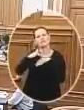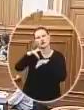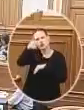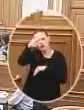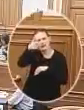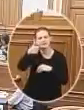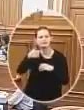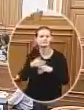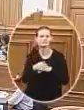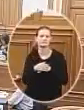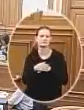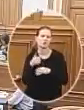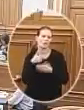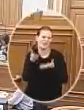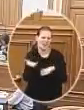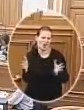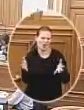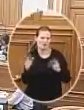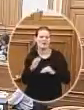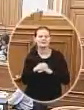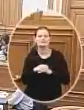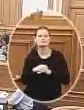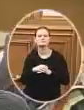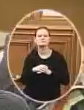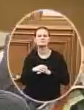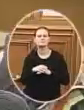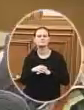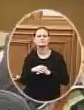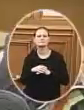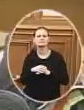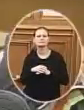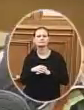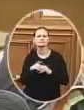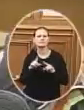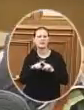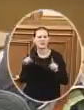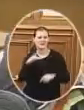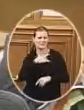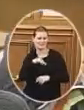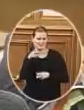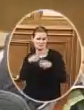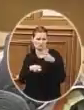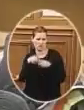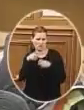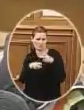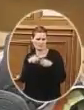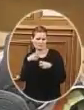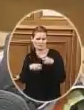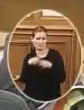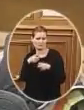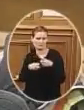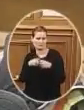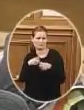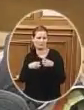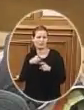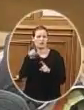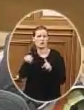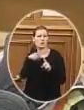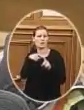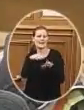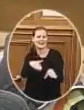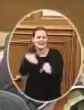we're there already for any type of events. But the problem is that sometimes